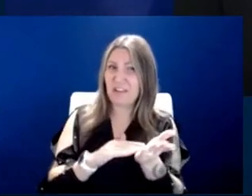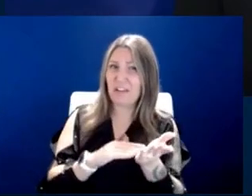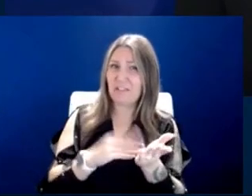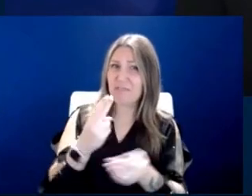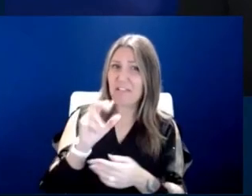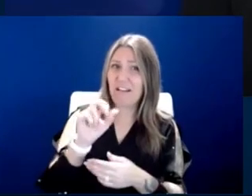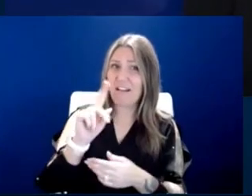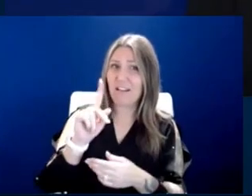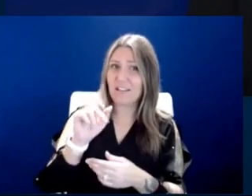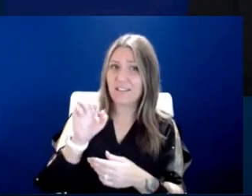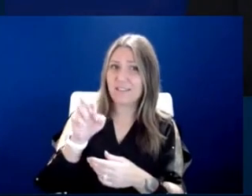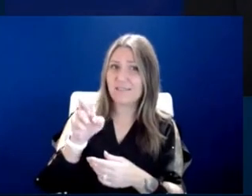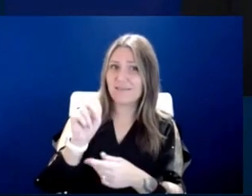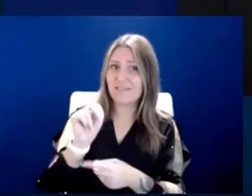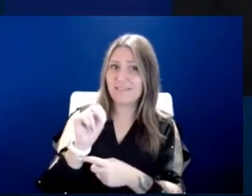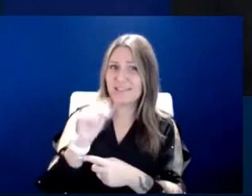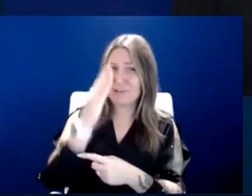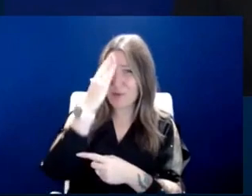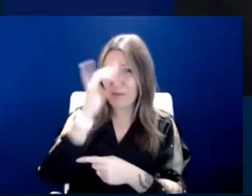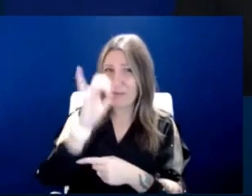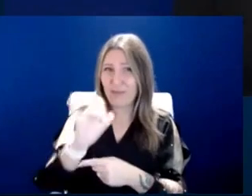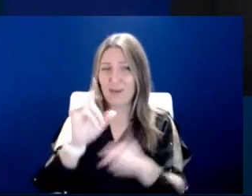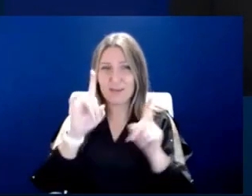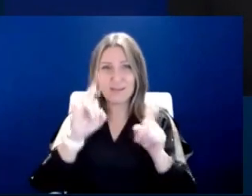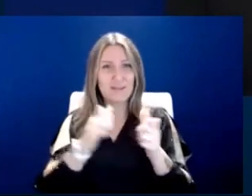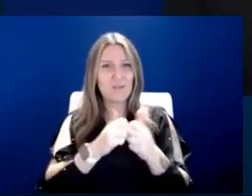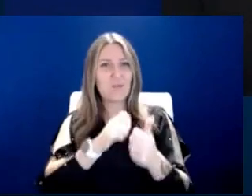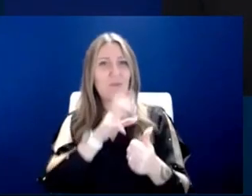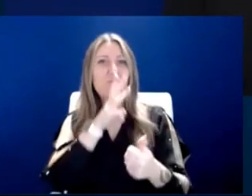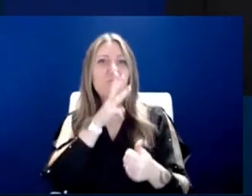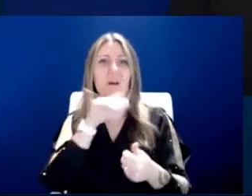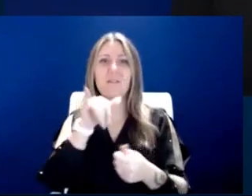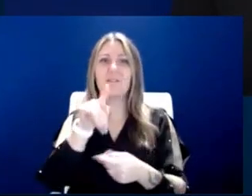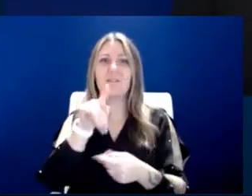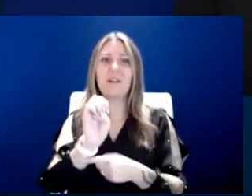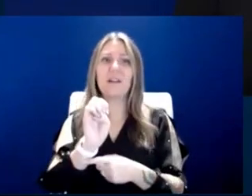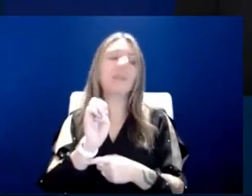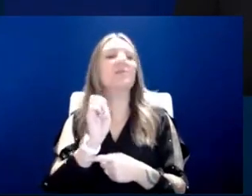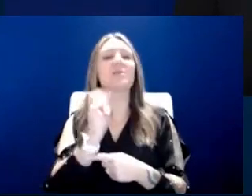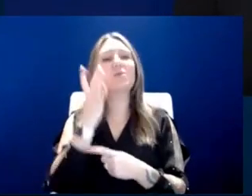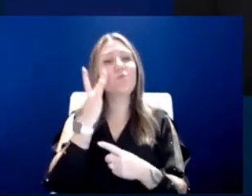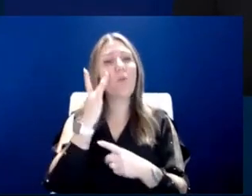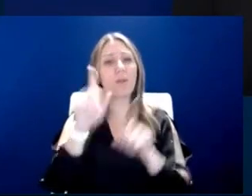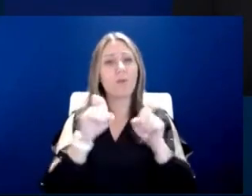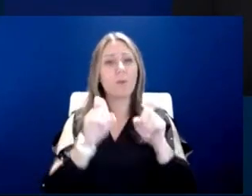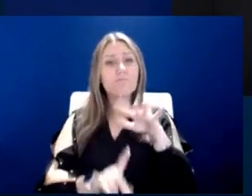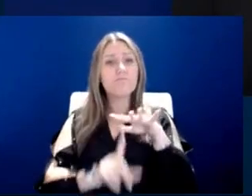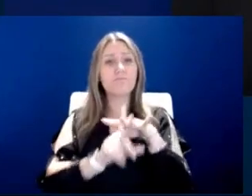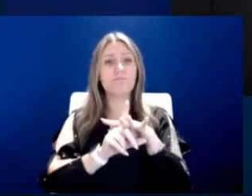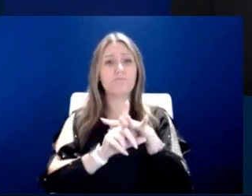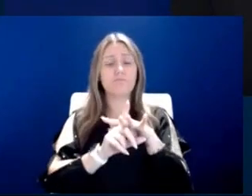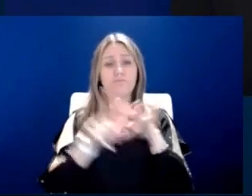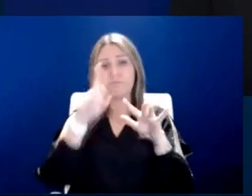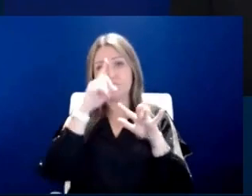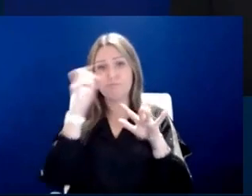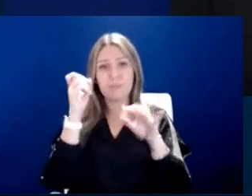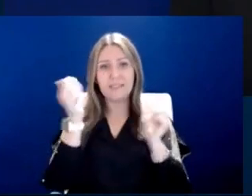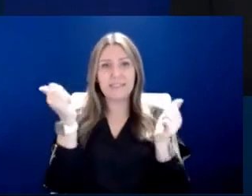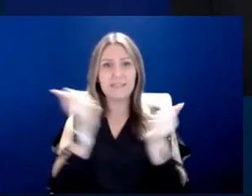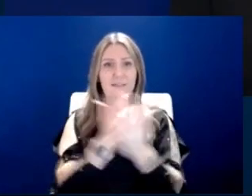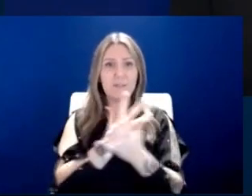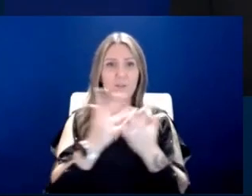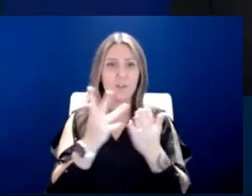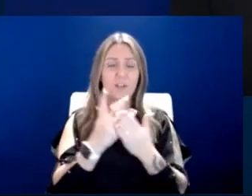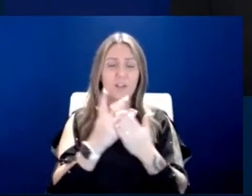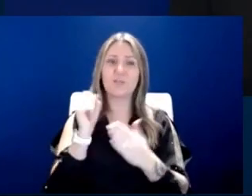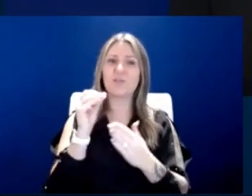I the only one that didn't know that? But I think that's why those questions come up, is because everything is so well checked that you're thinking, how did